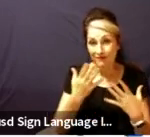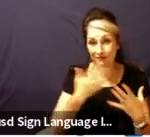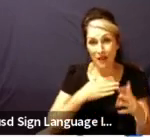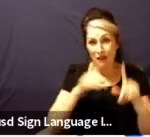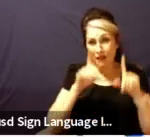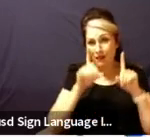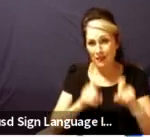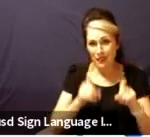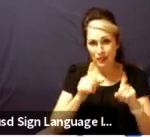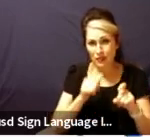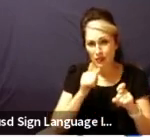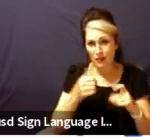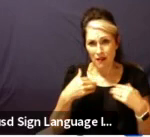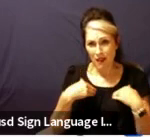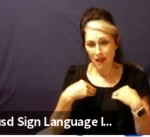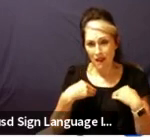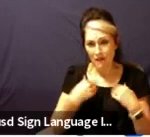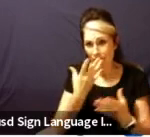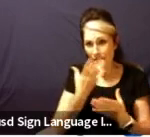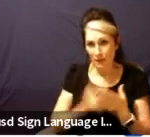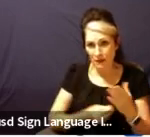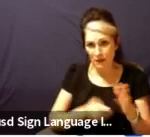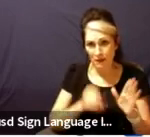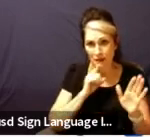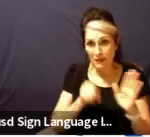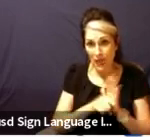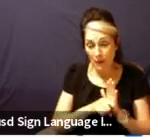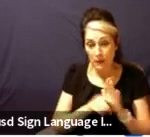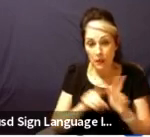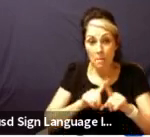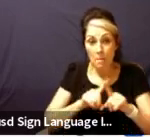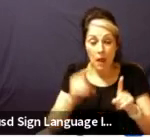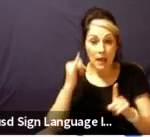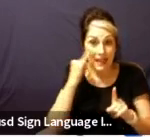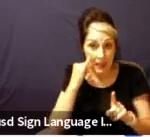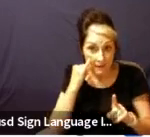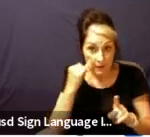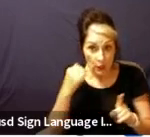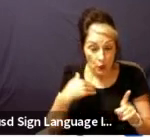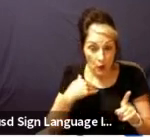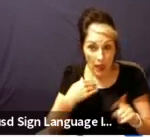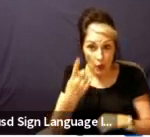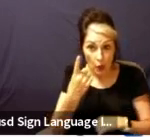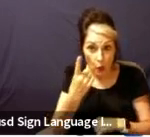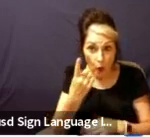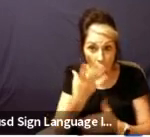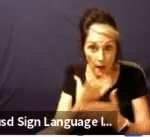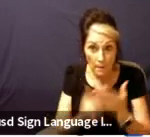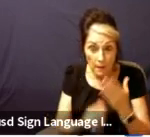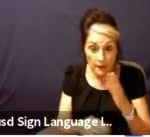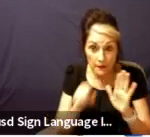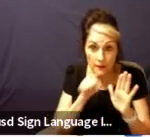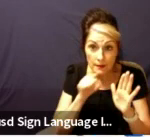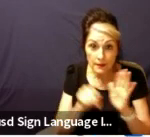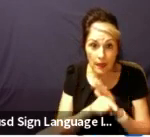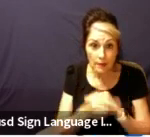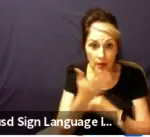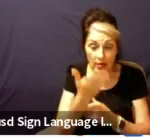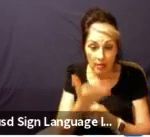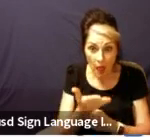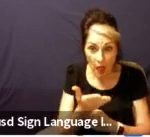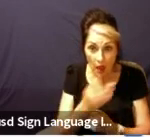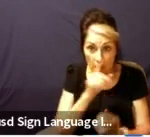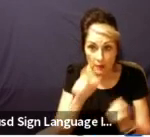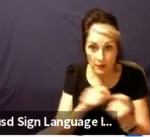tester does not have any missing assignments. But if there was at least one missing assignment, this